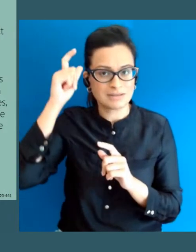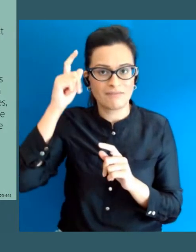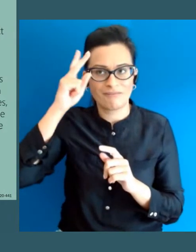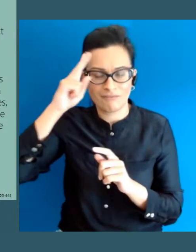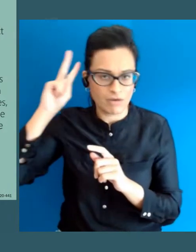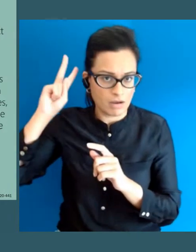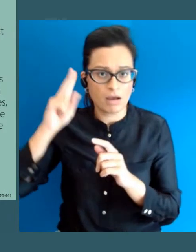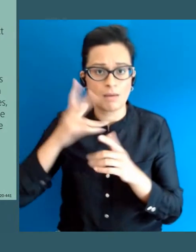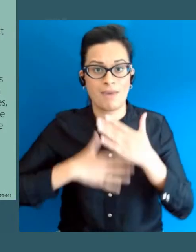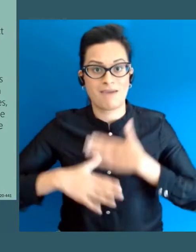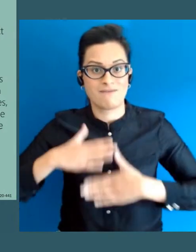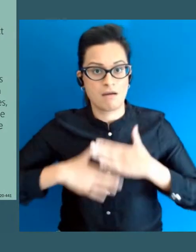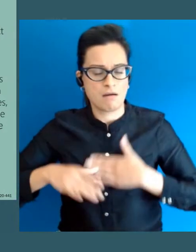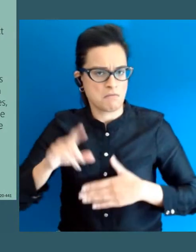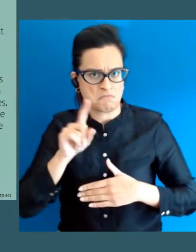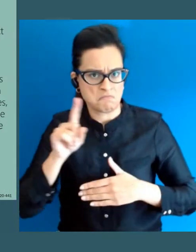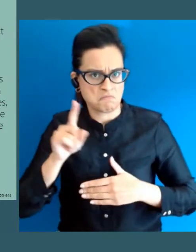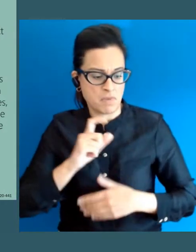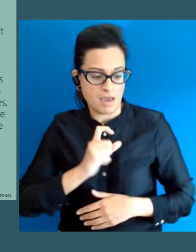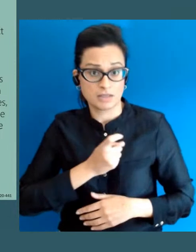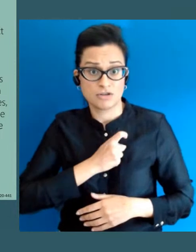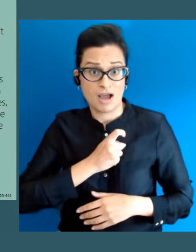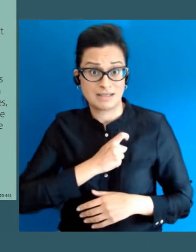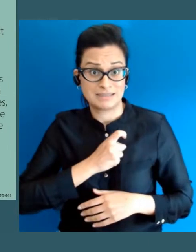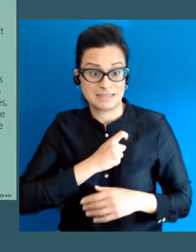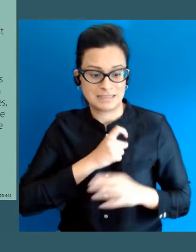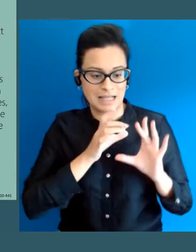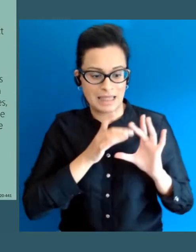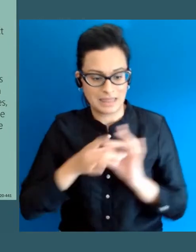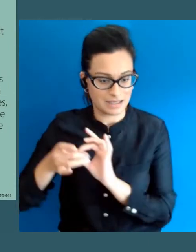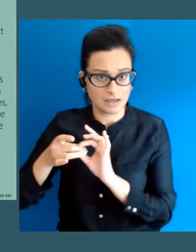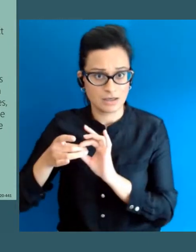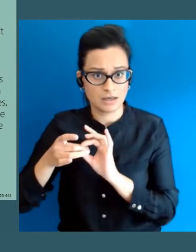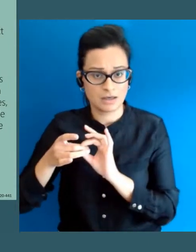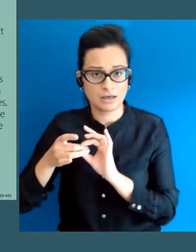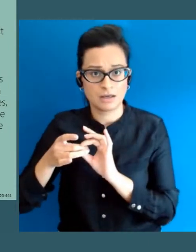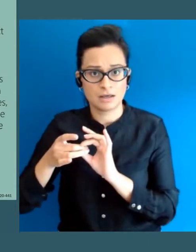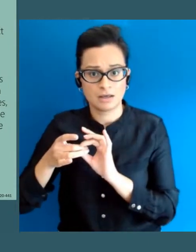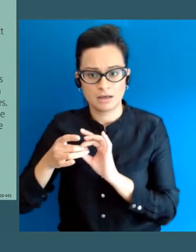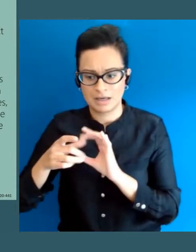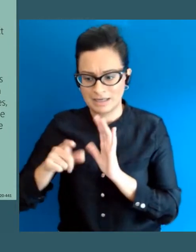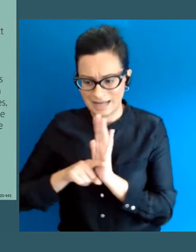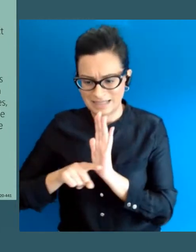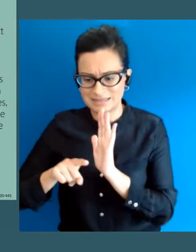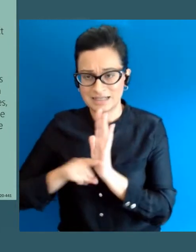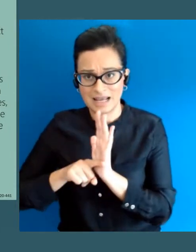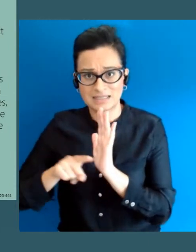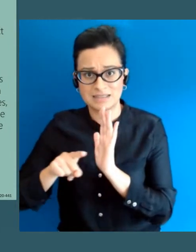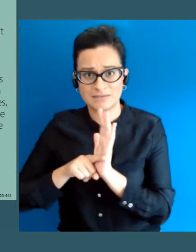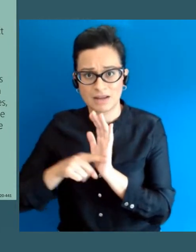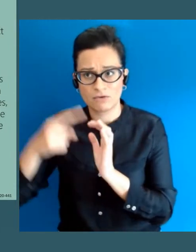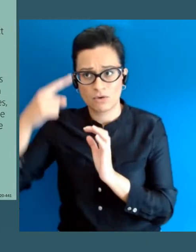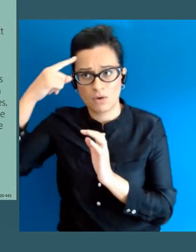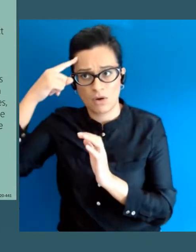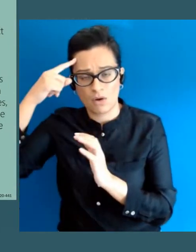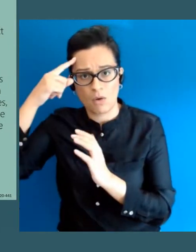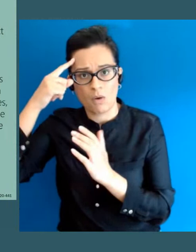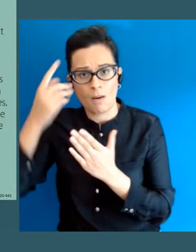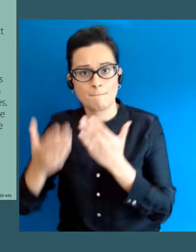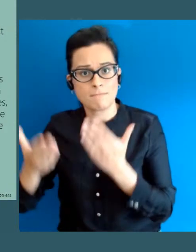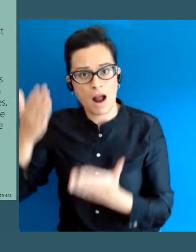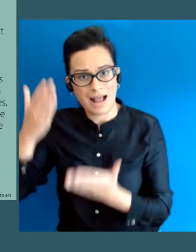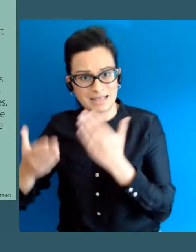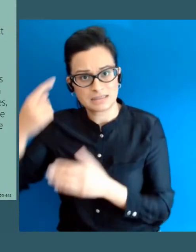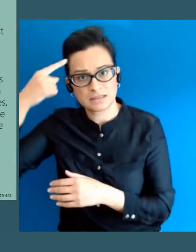that anxiety, which is associated with persistent negative cognitive biases, and these biases such as